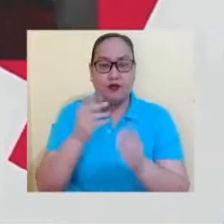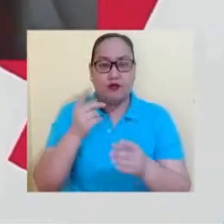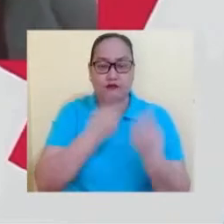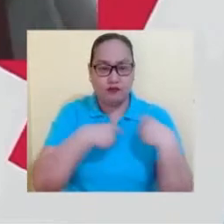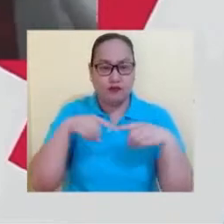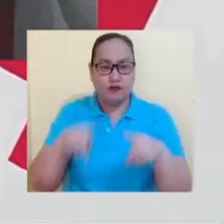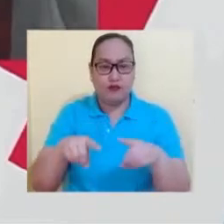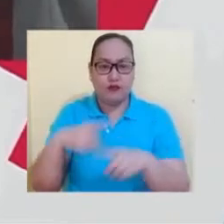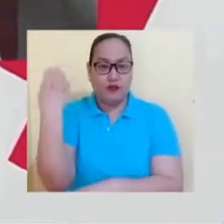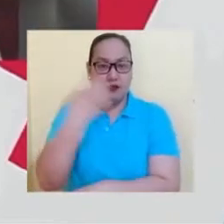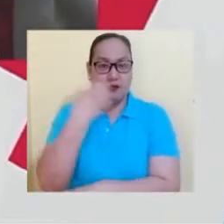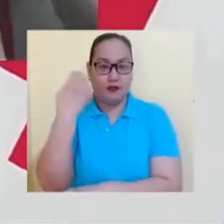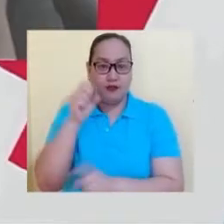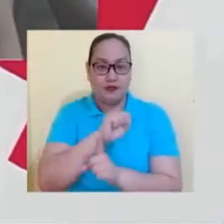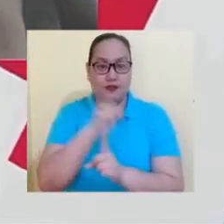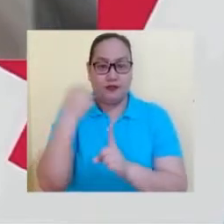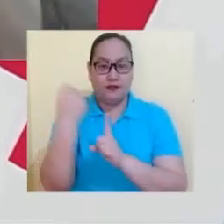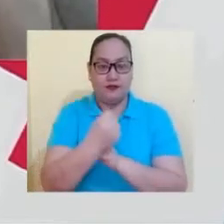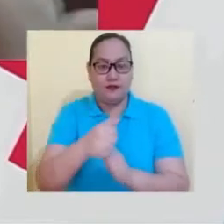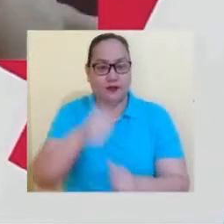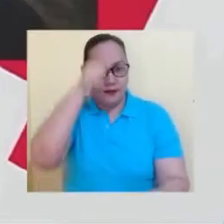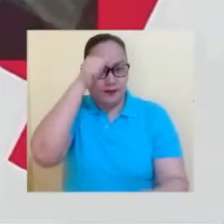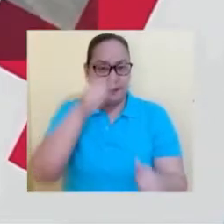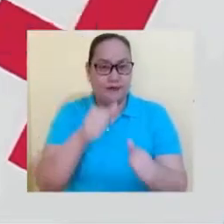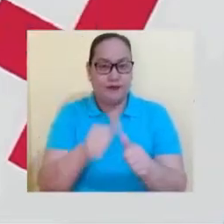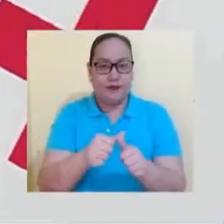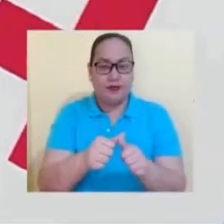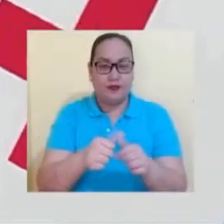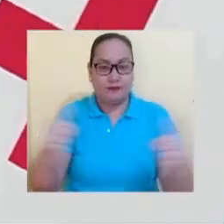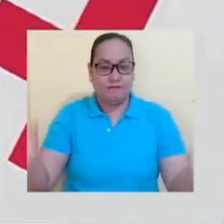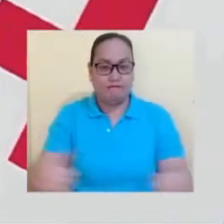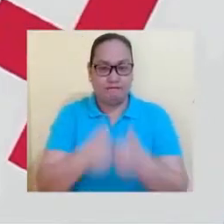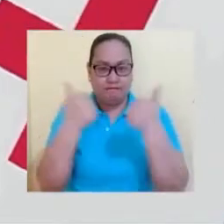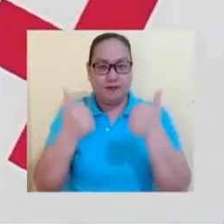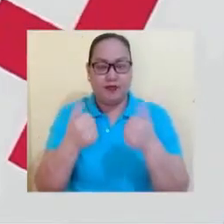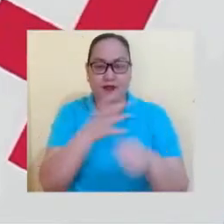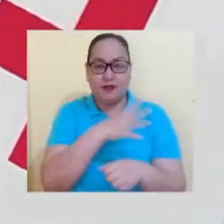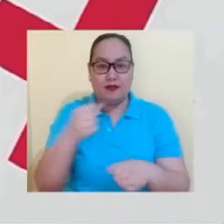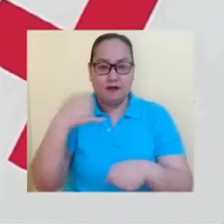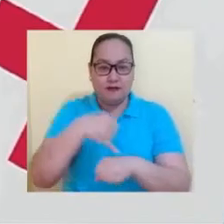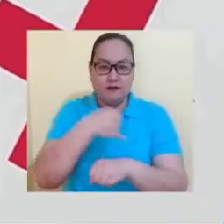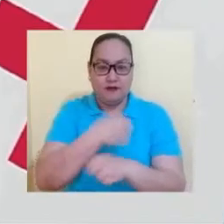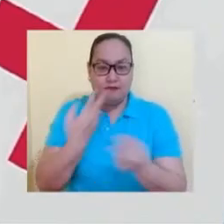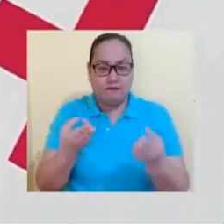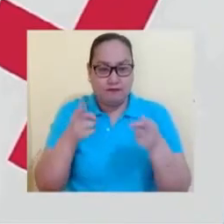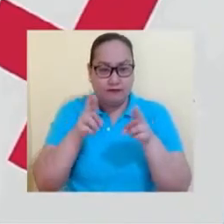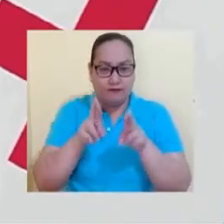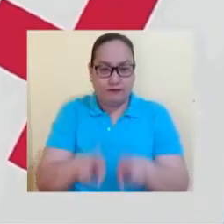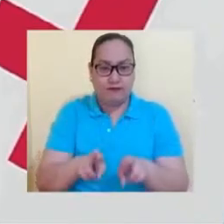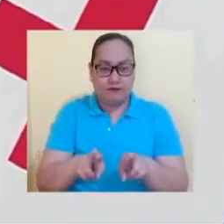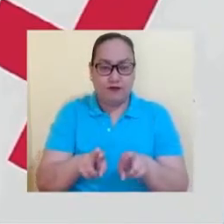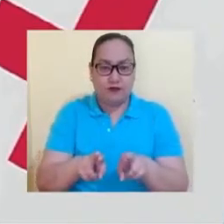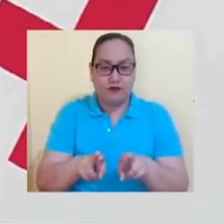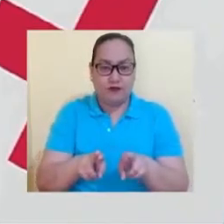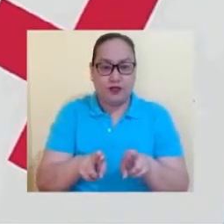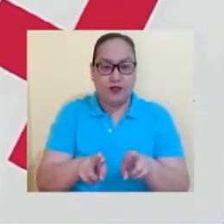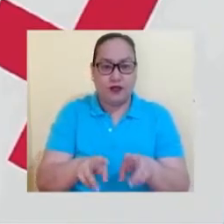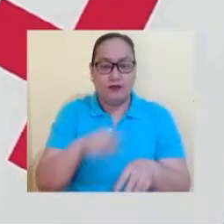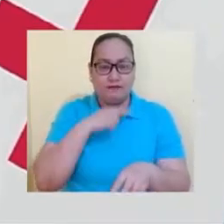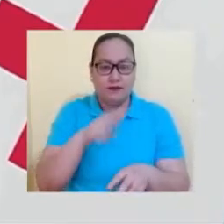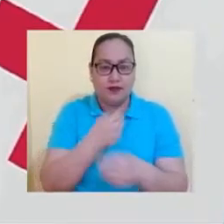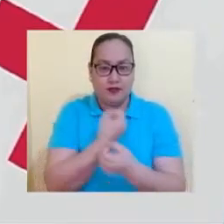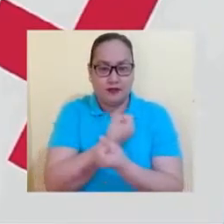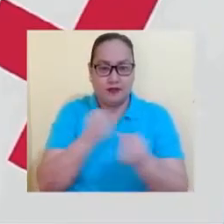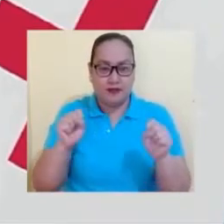emergency situations. Keep in mind that accidents and injuries can be a result of a situation,